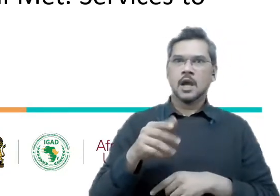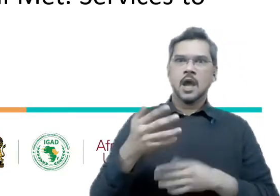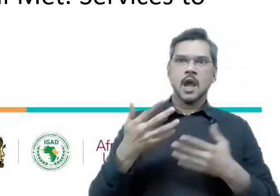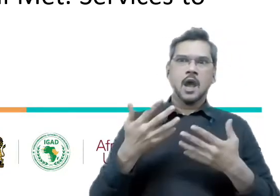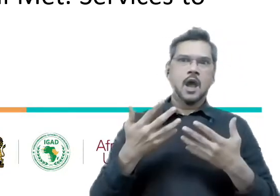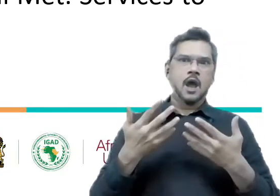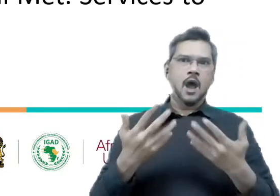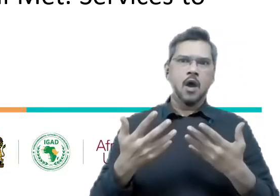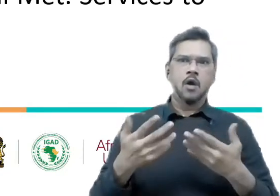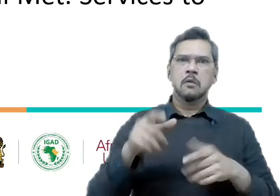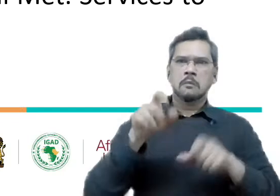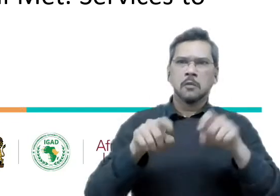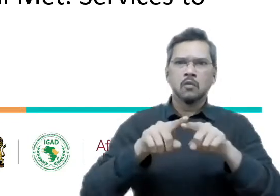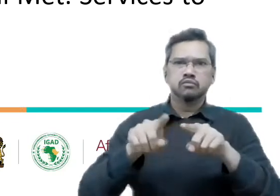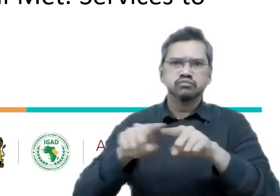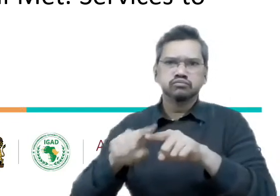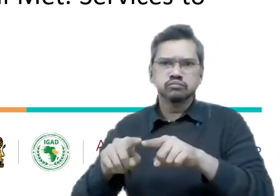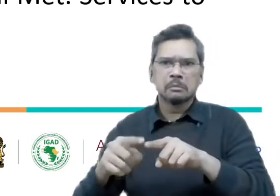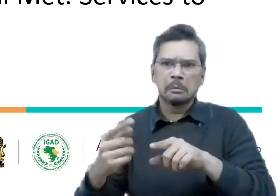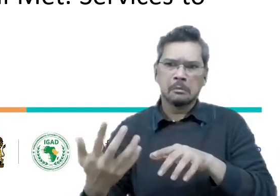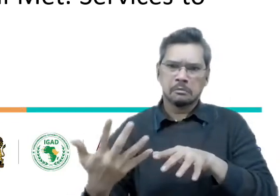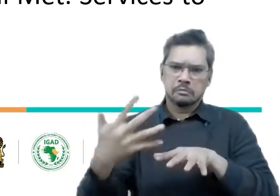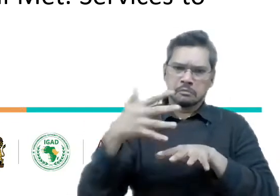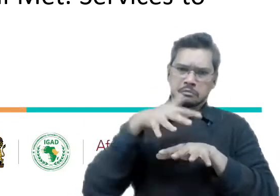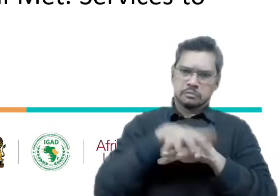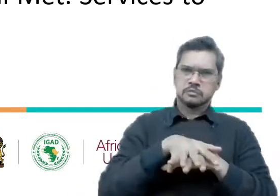And we also have a number of